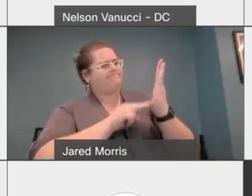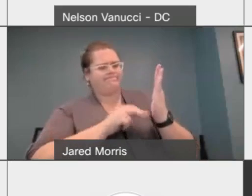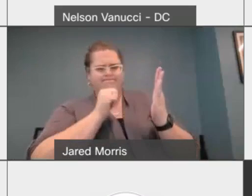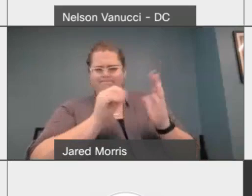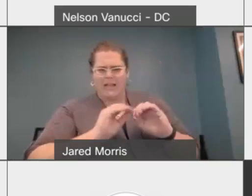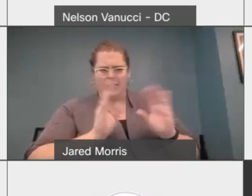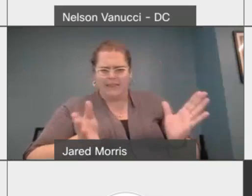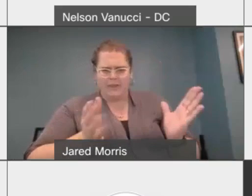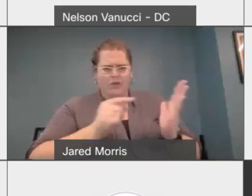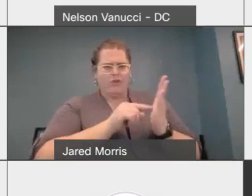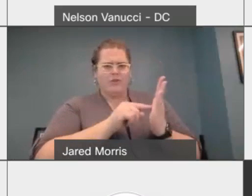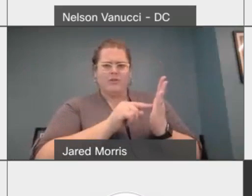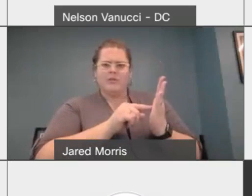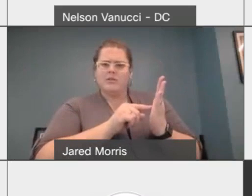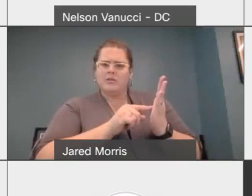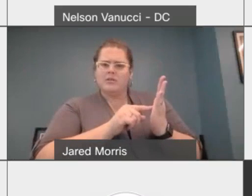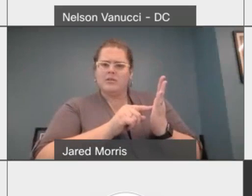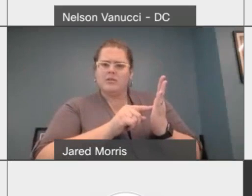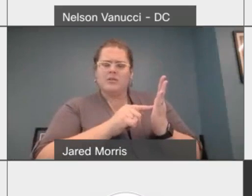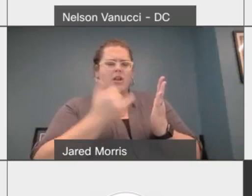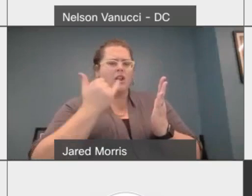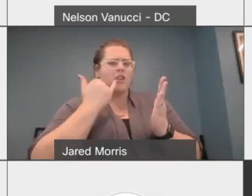The phone kept going out.